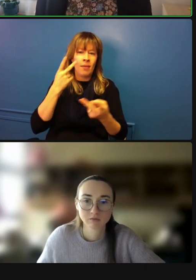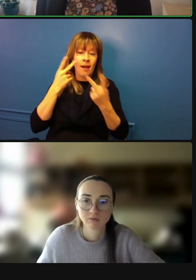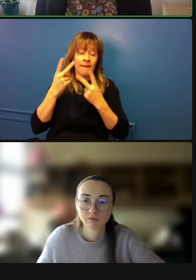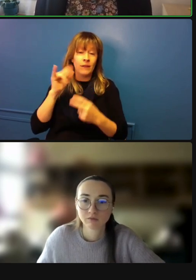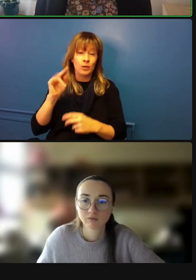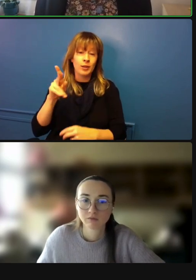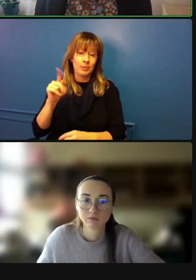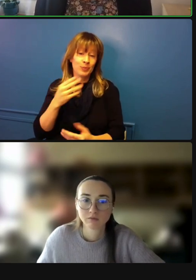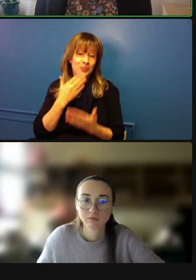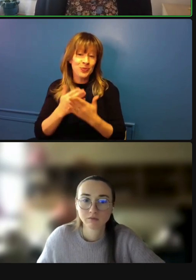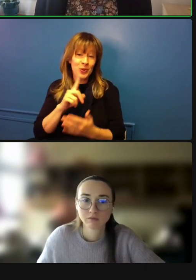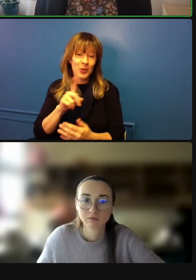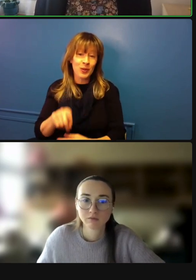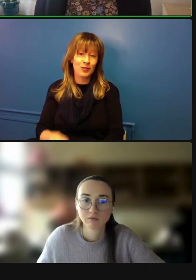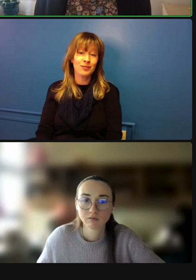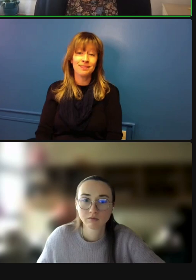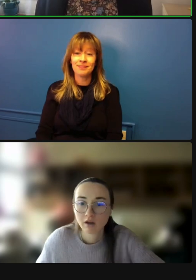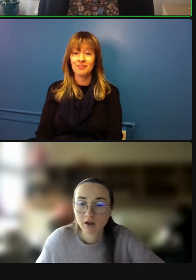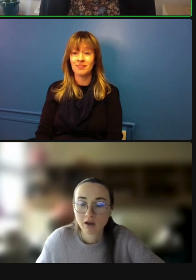question.